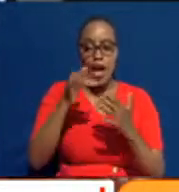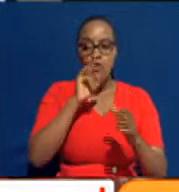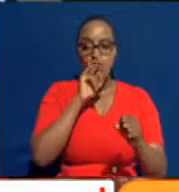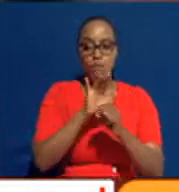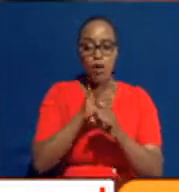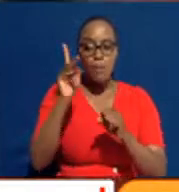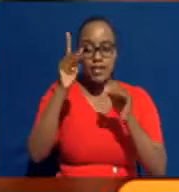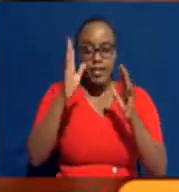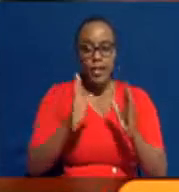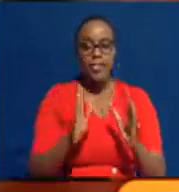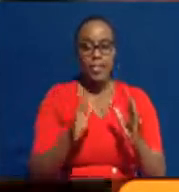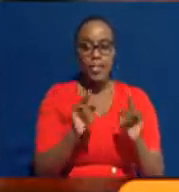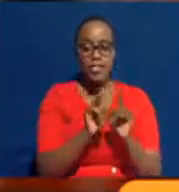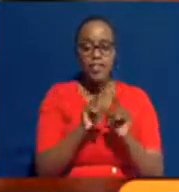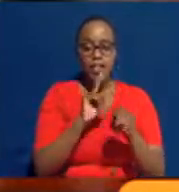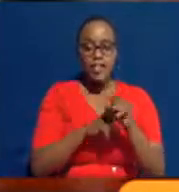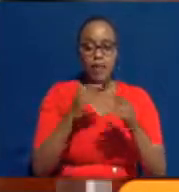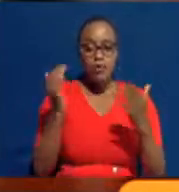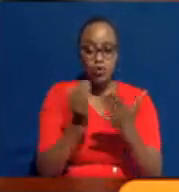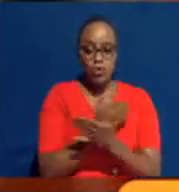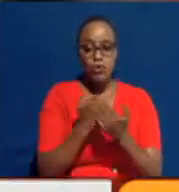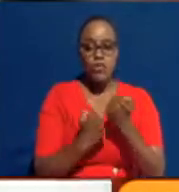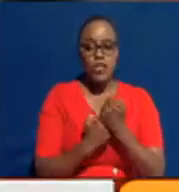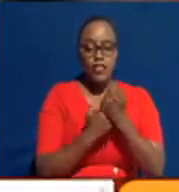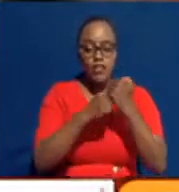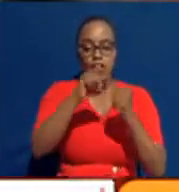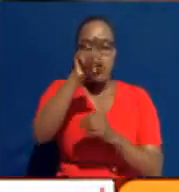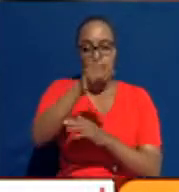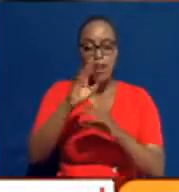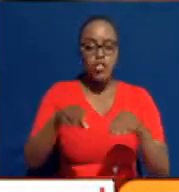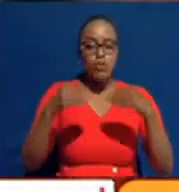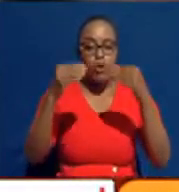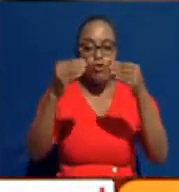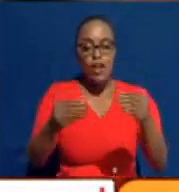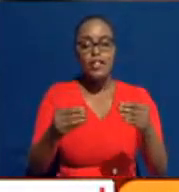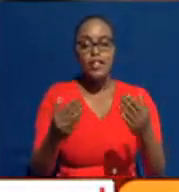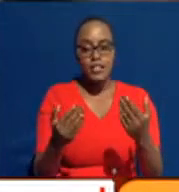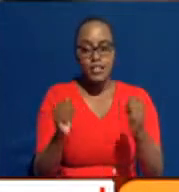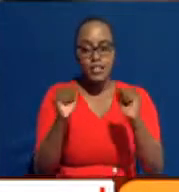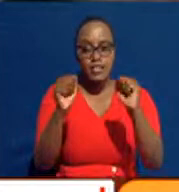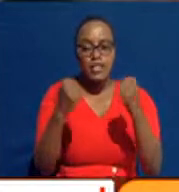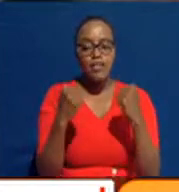promised Kenyans. As you remove subsidies, you must provide safety nets